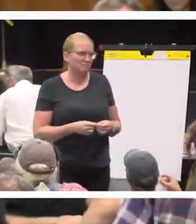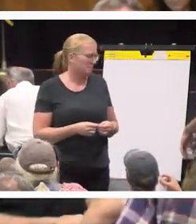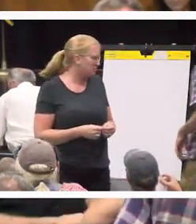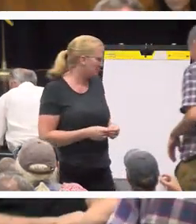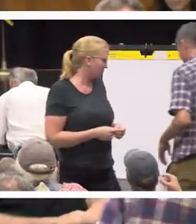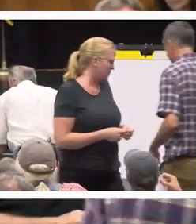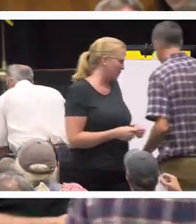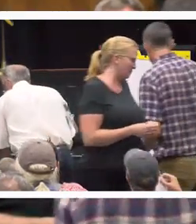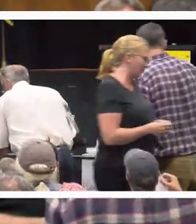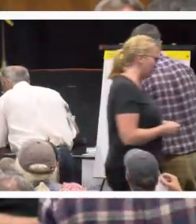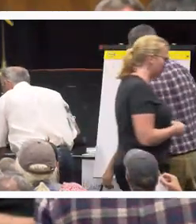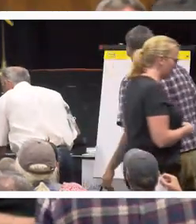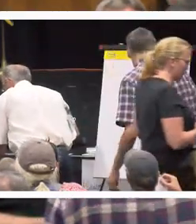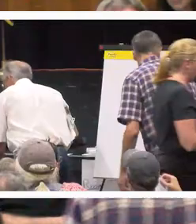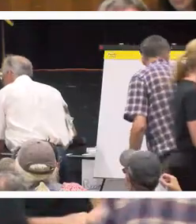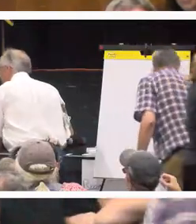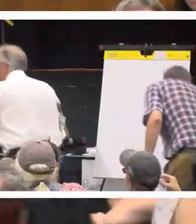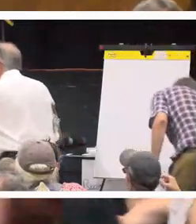table.